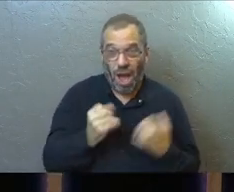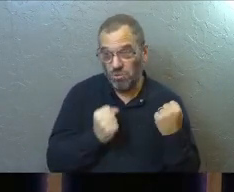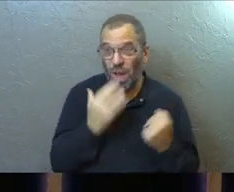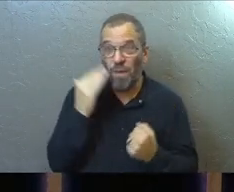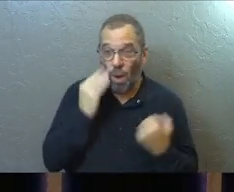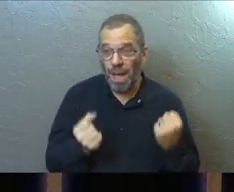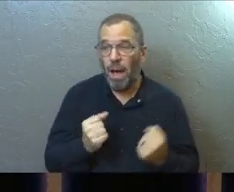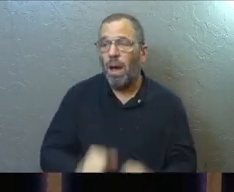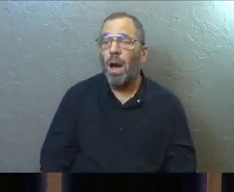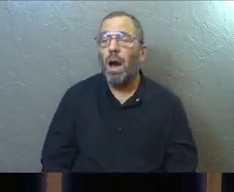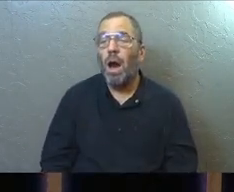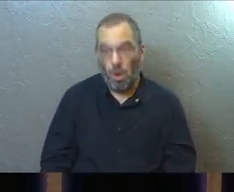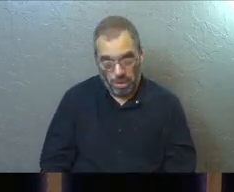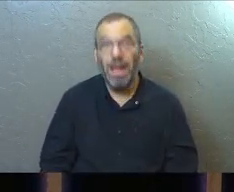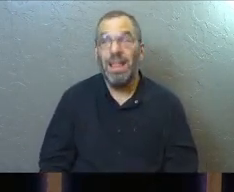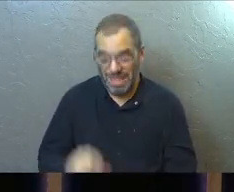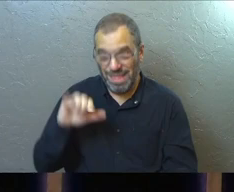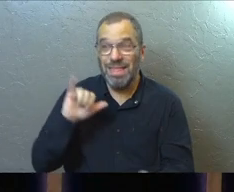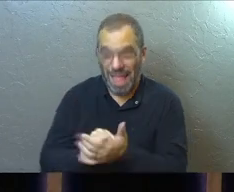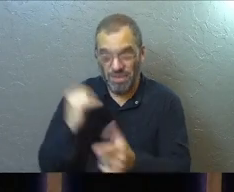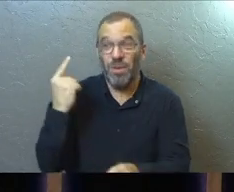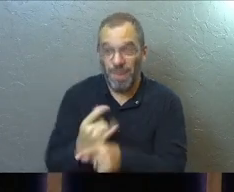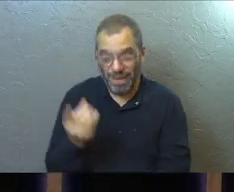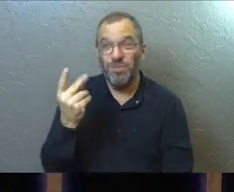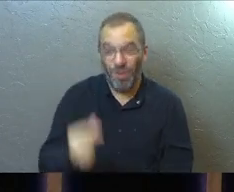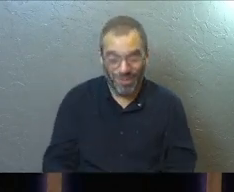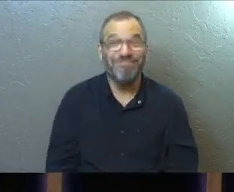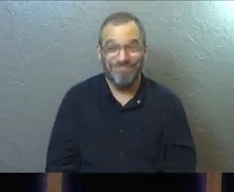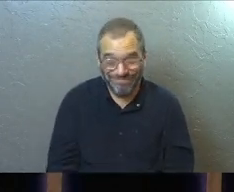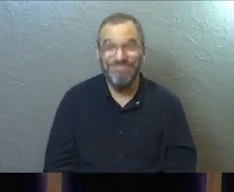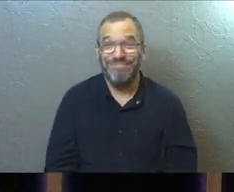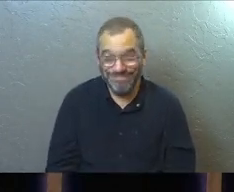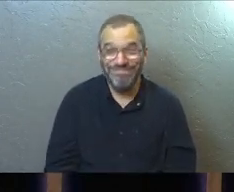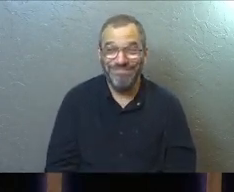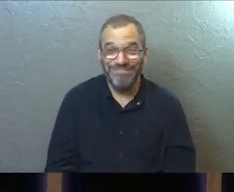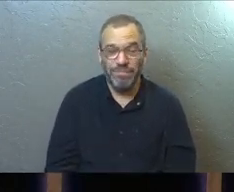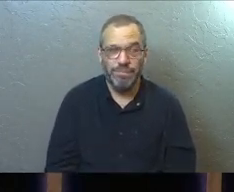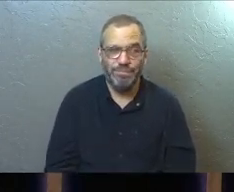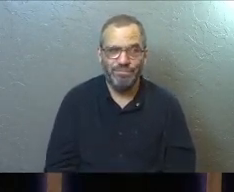for home, Linda's like, oh yeah, that's the one.